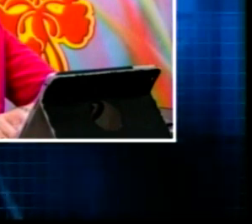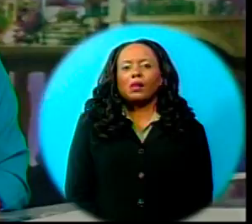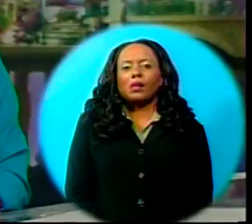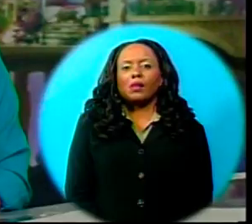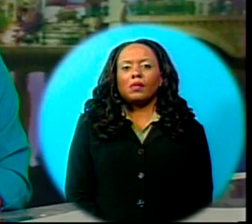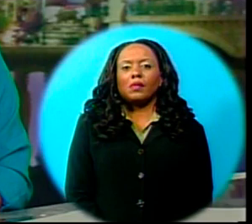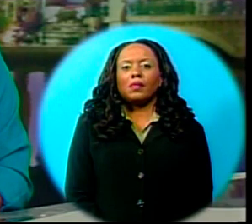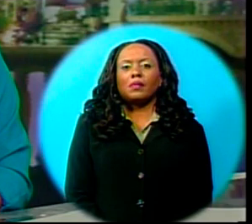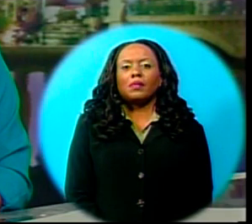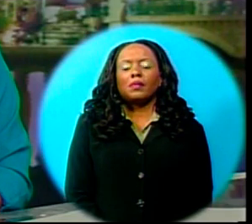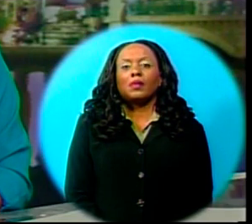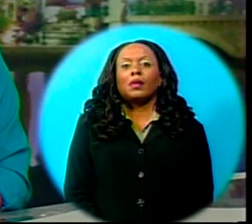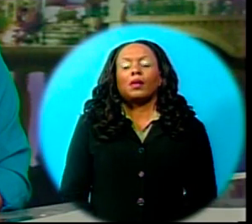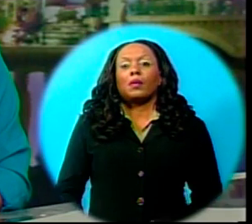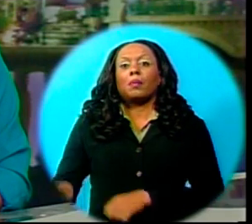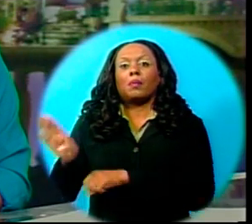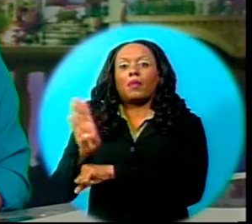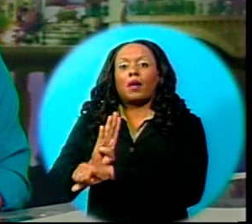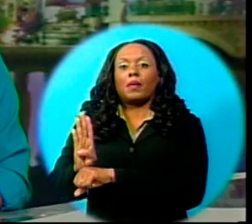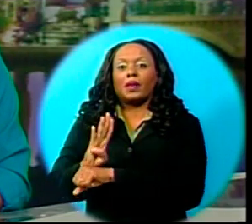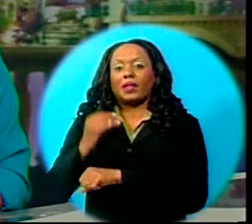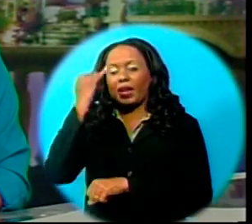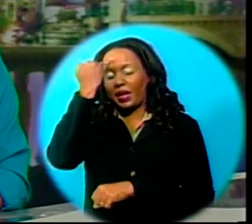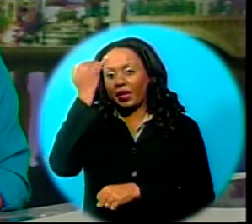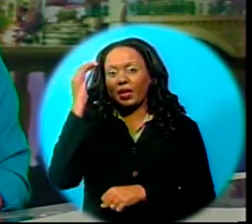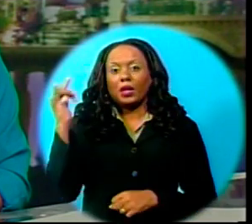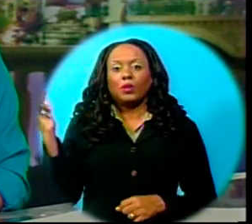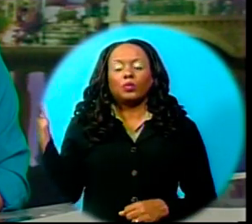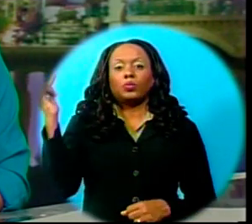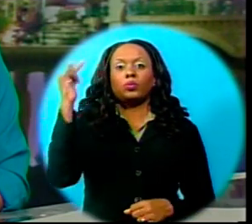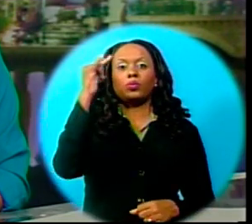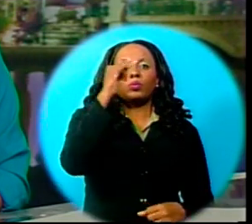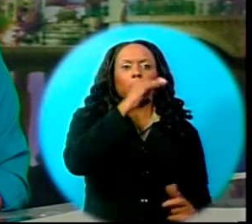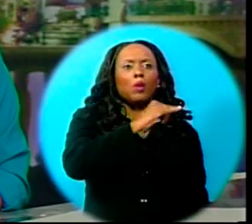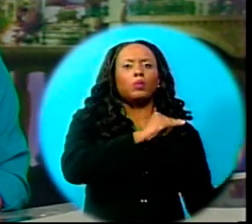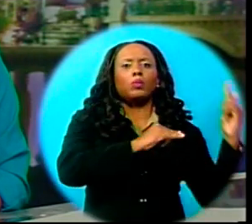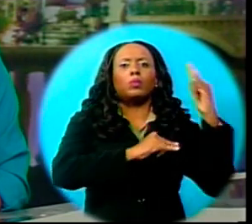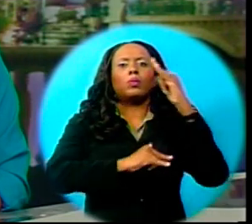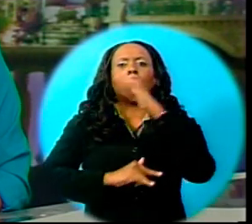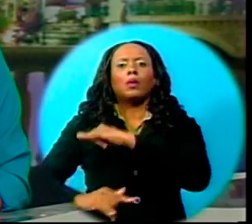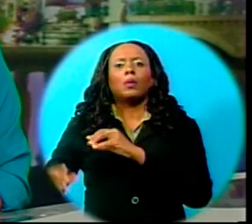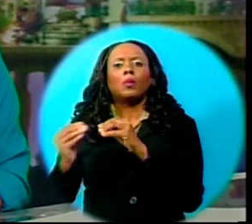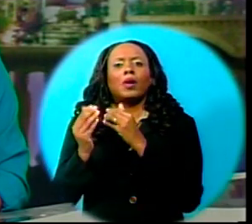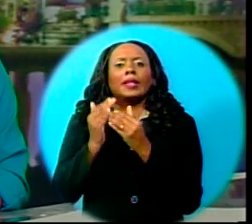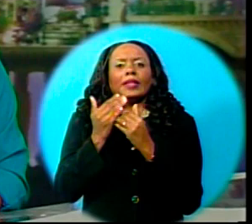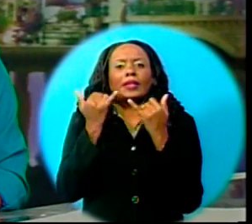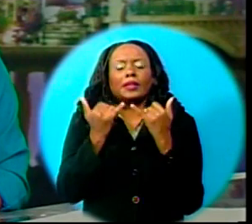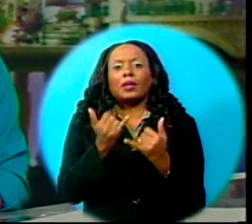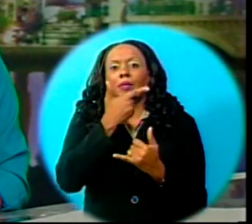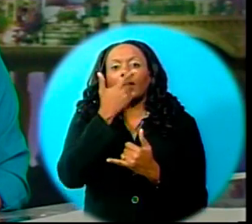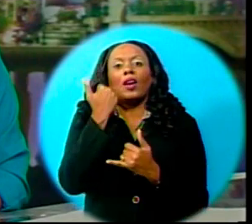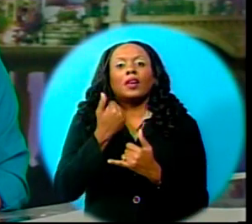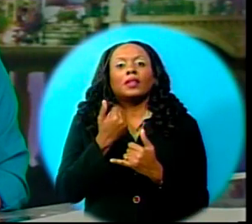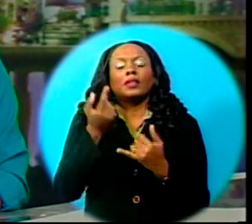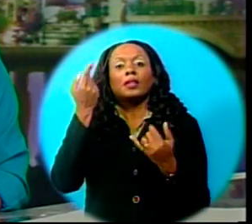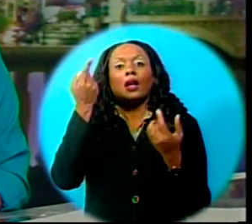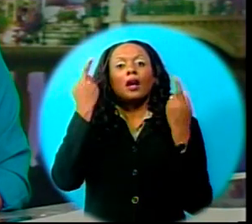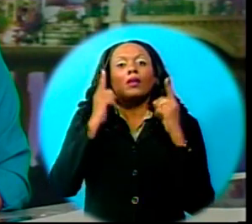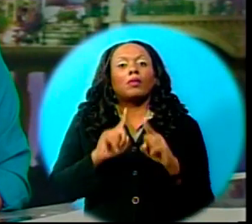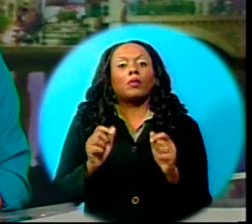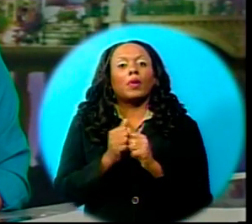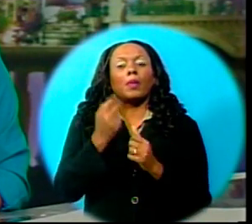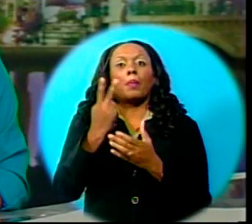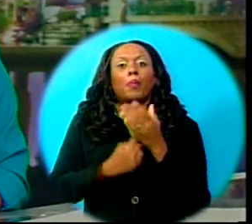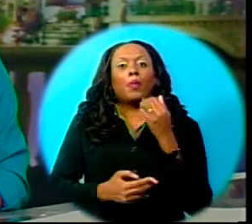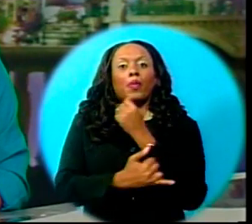directly. Travel between Barbados and India has been made a bit easier through an air services agreement between the two states.